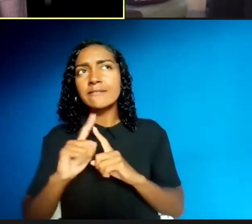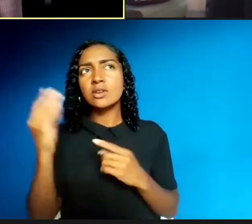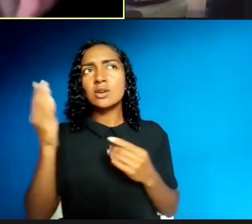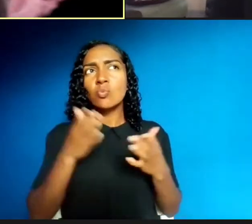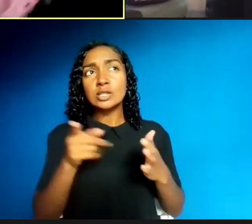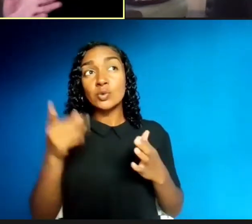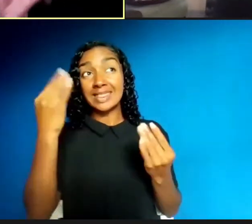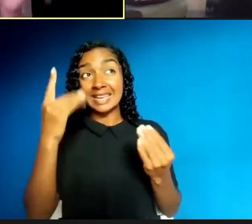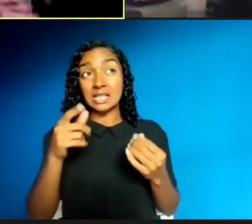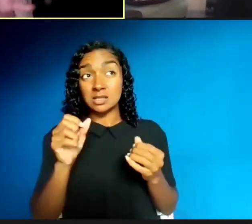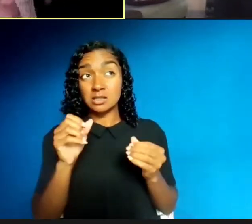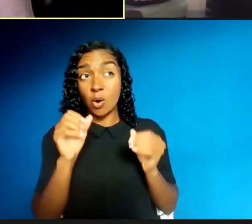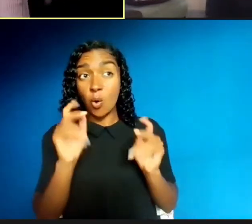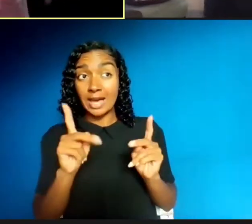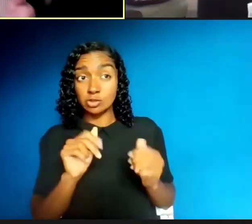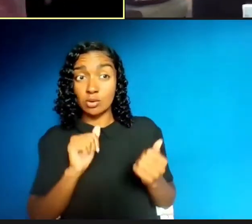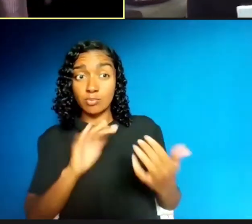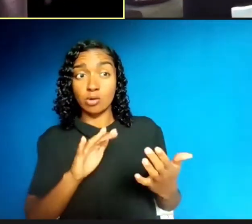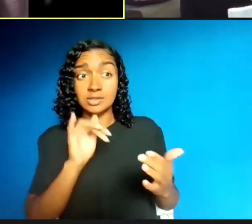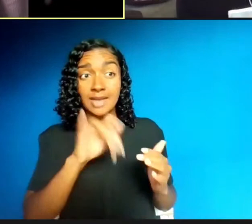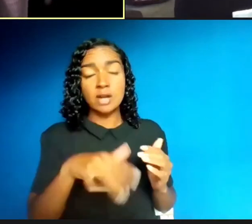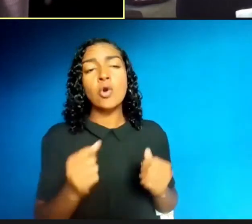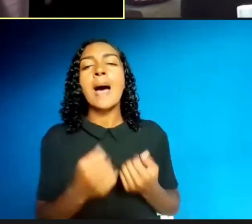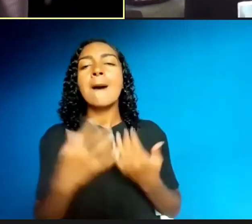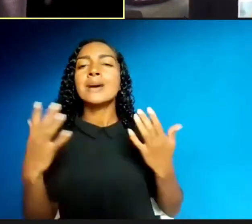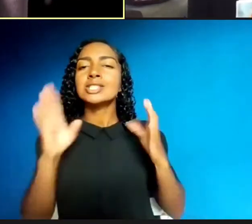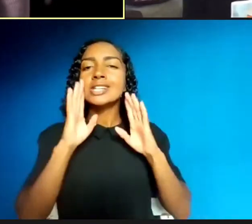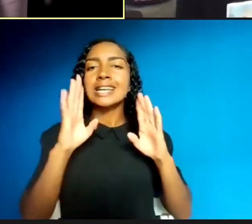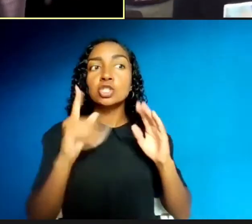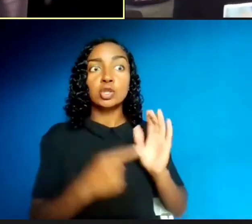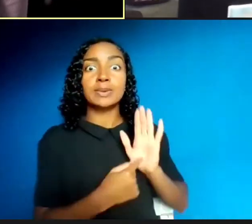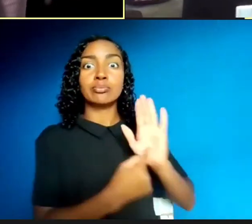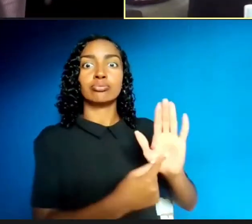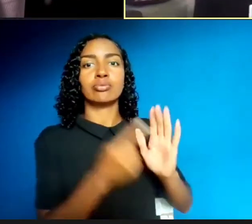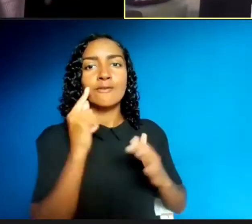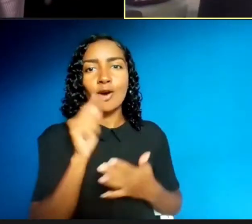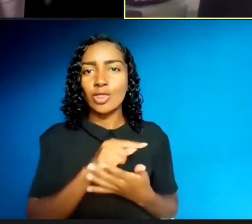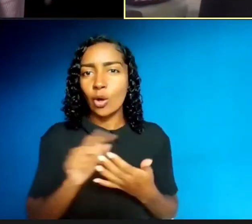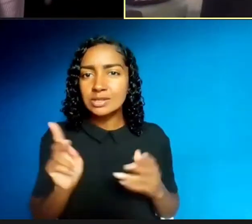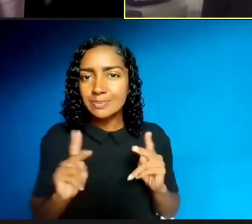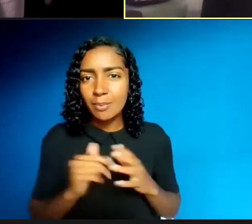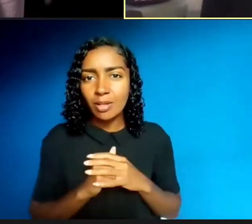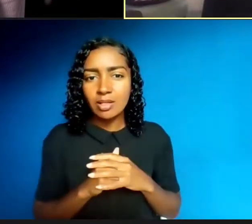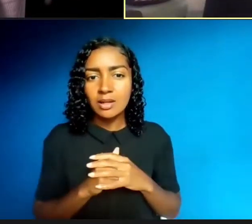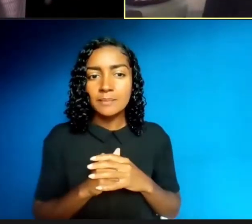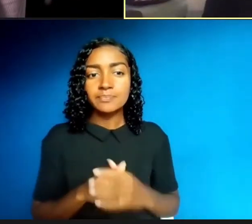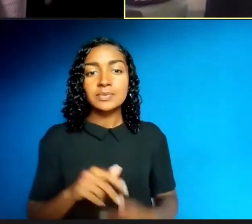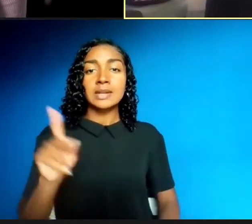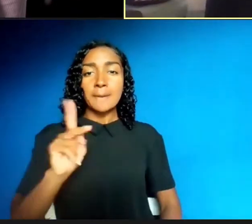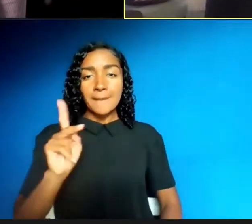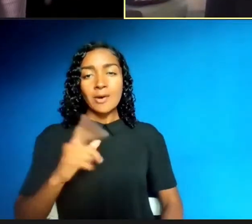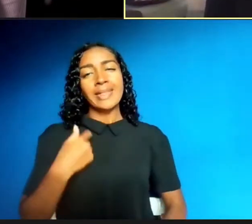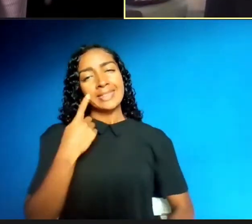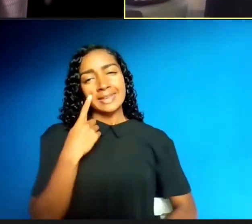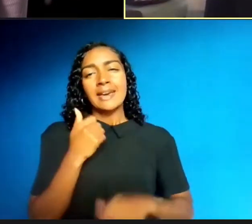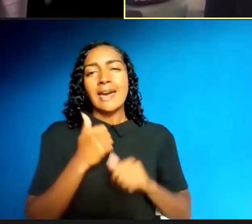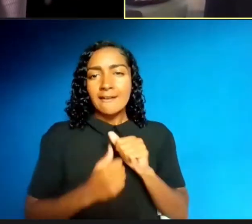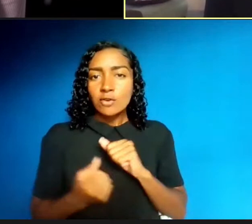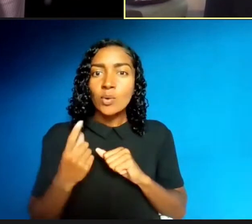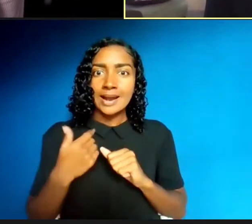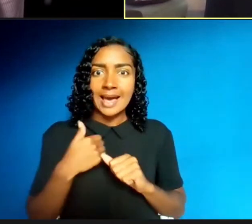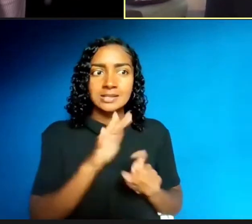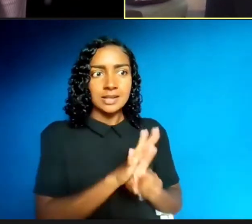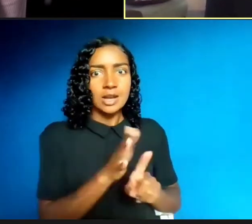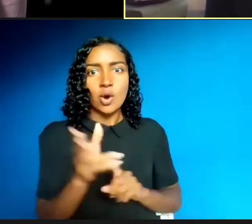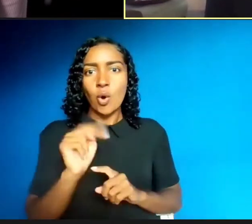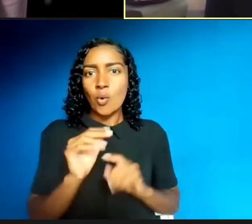guess, to approach that, or like how much attention should be given to them? I mean, first of all, I think everybody has a different level to which they think